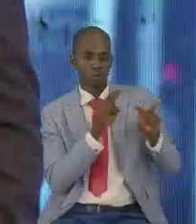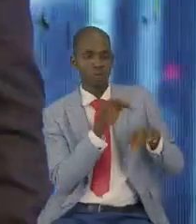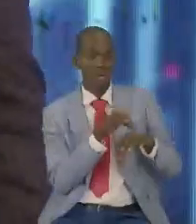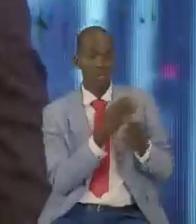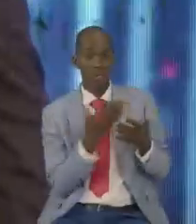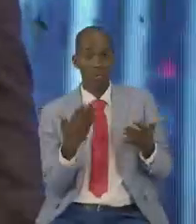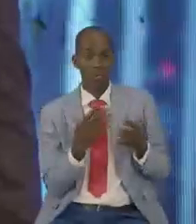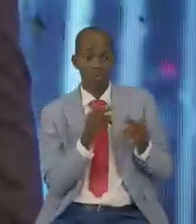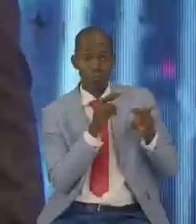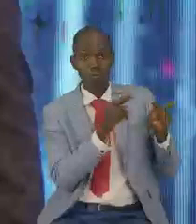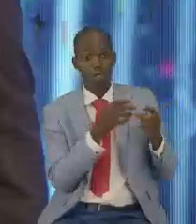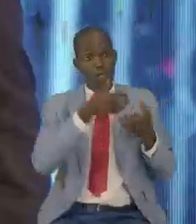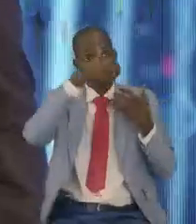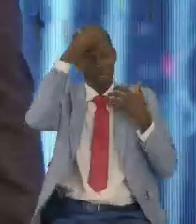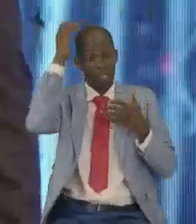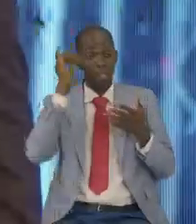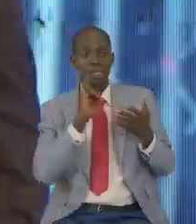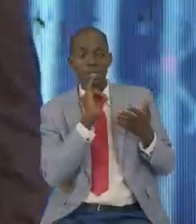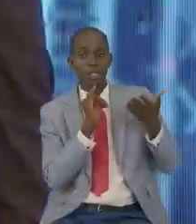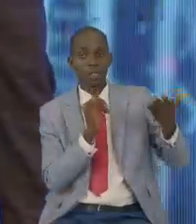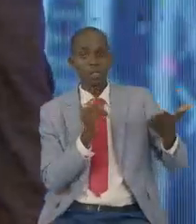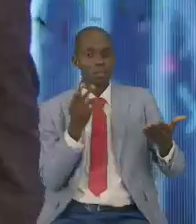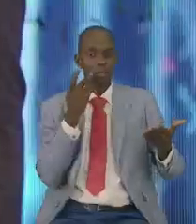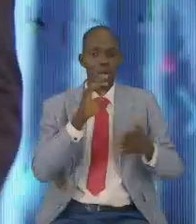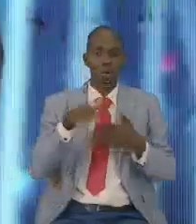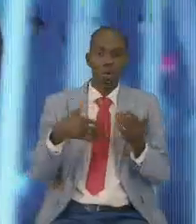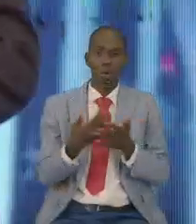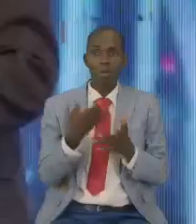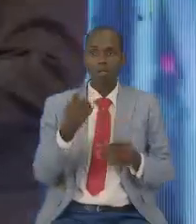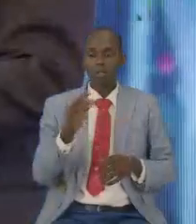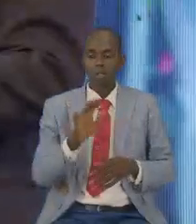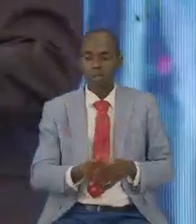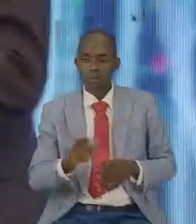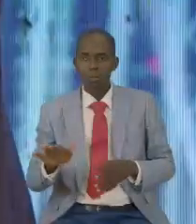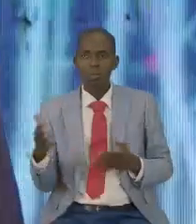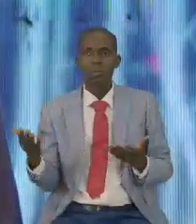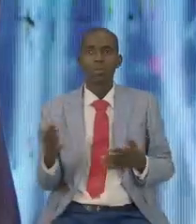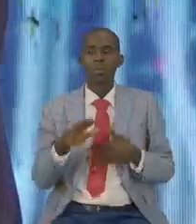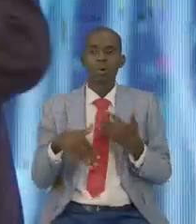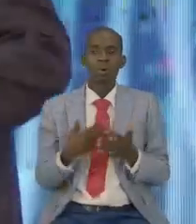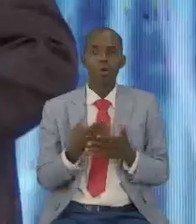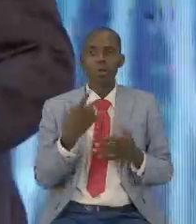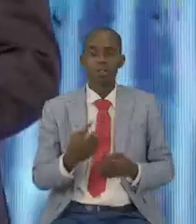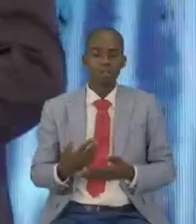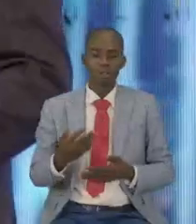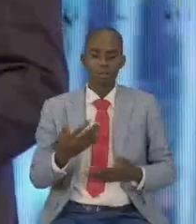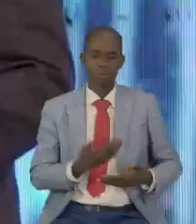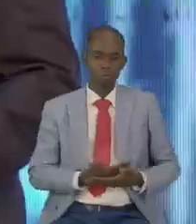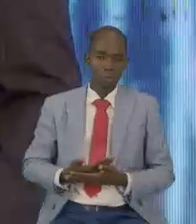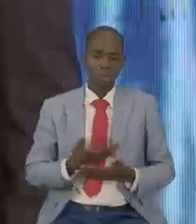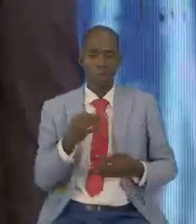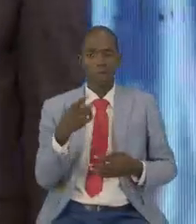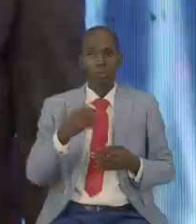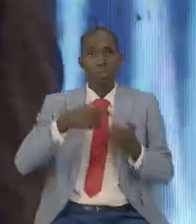and all the offspring of the lion, and they're all behind